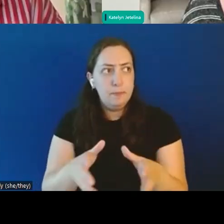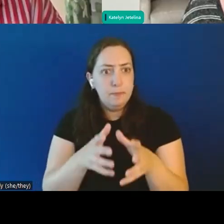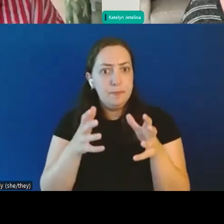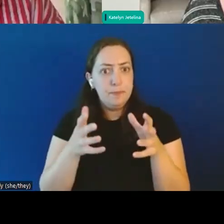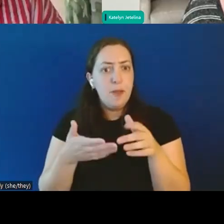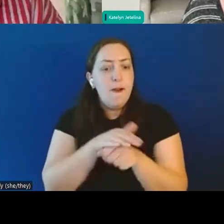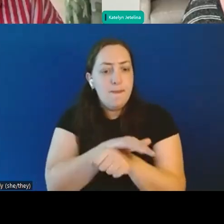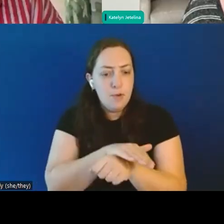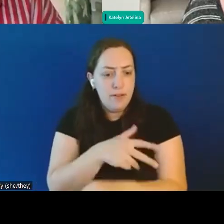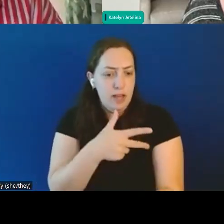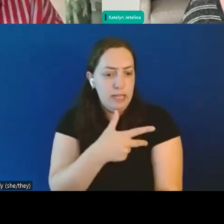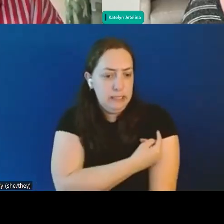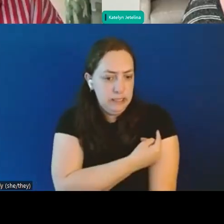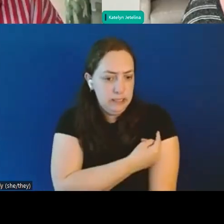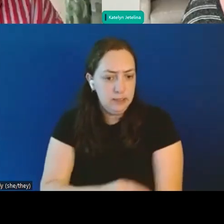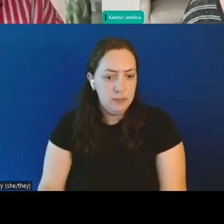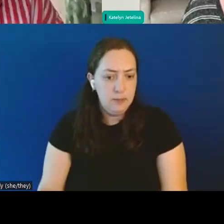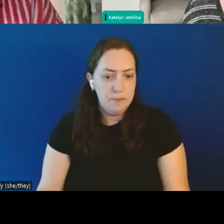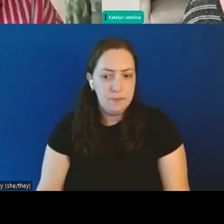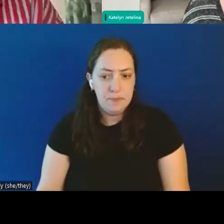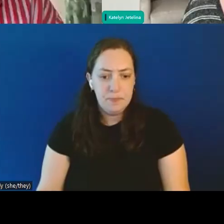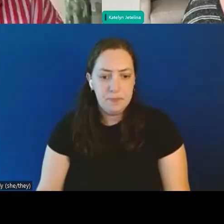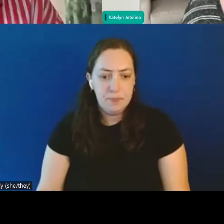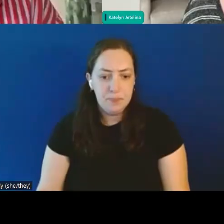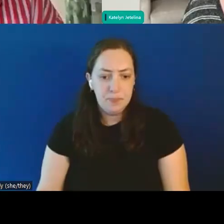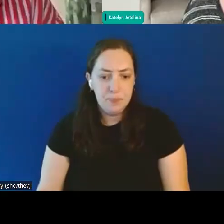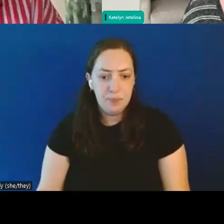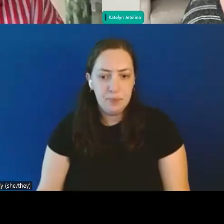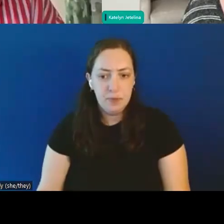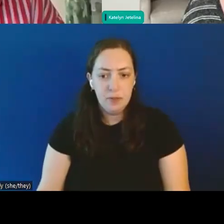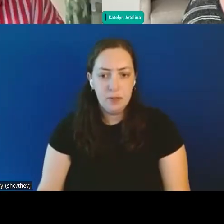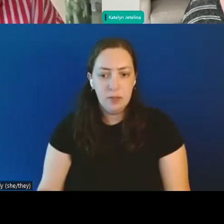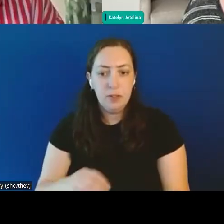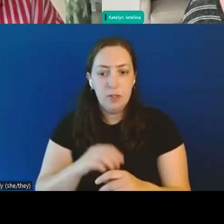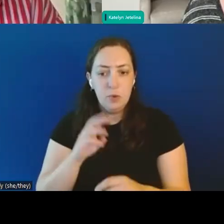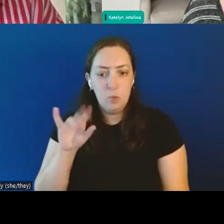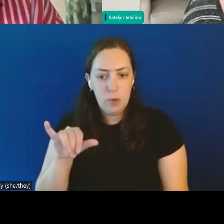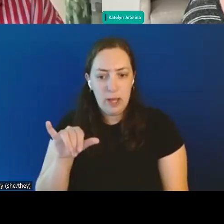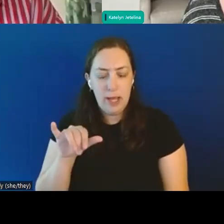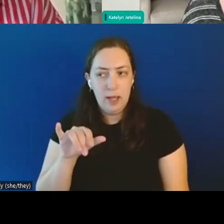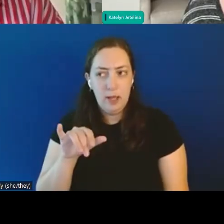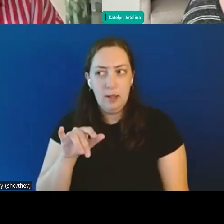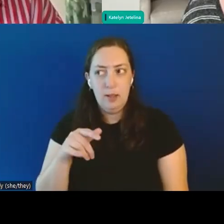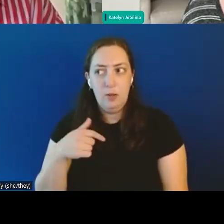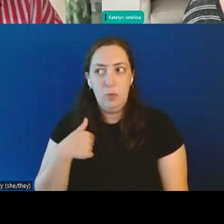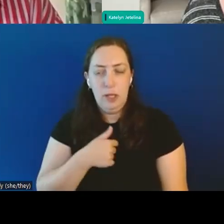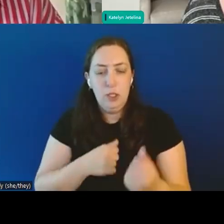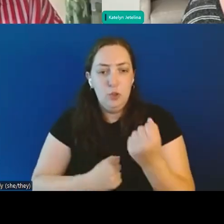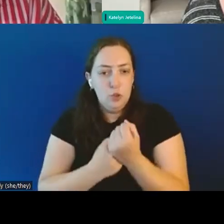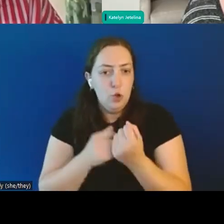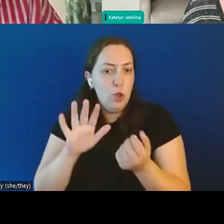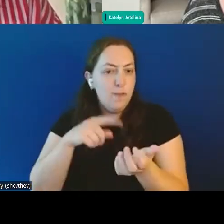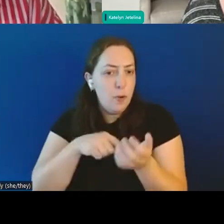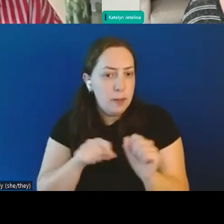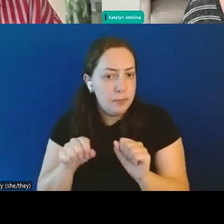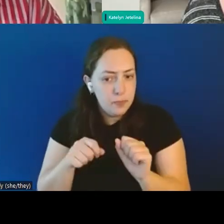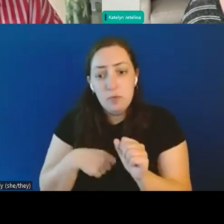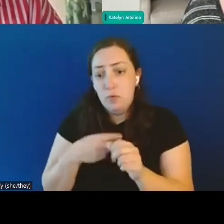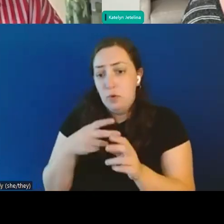covering vaccines in a way that ensures their affordability. And in fact, I'm just going to read their very short